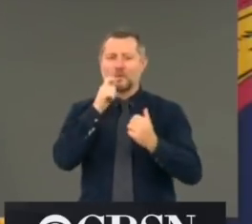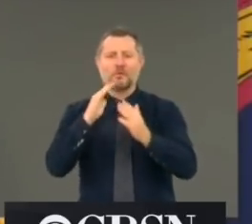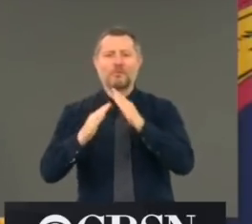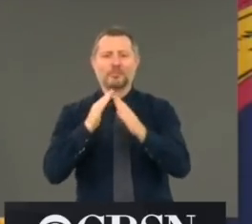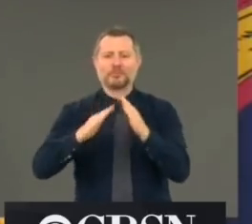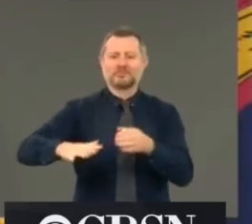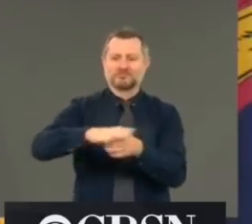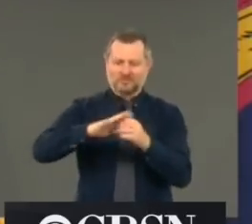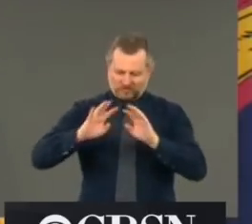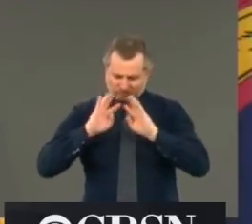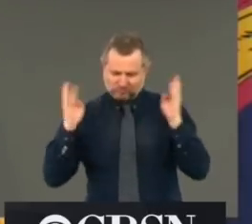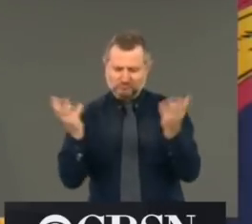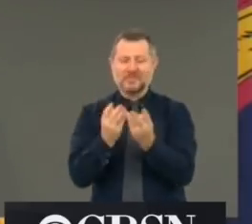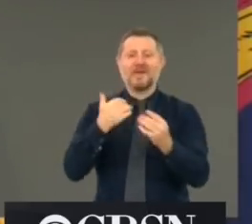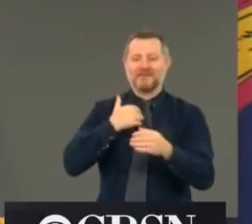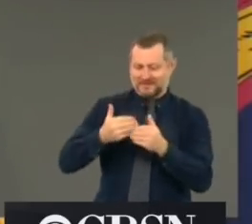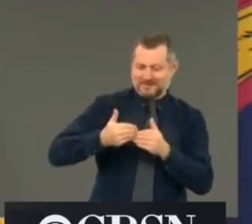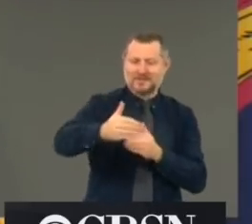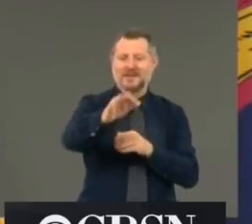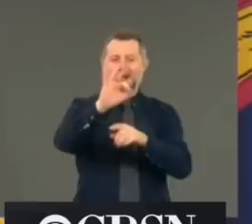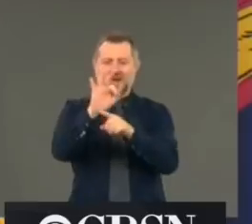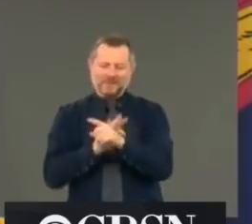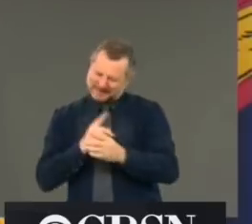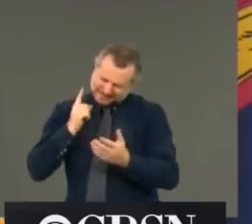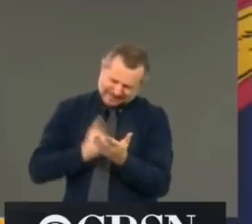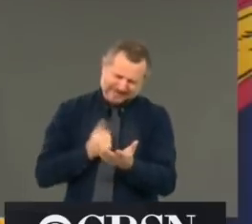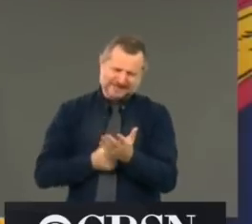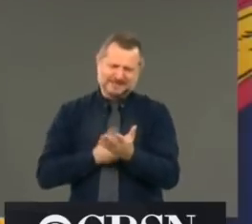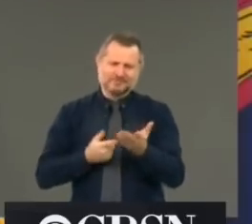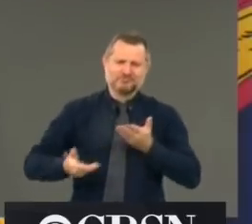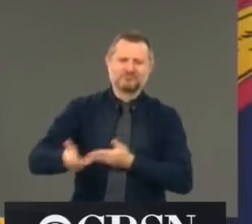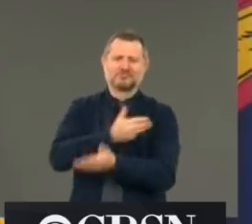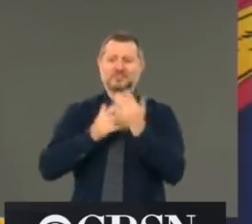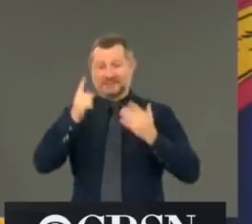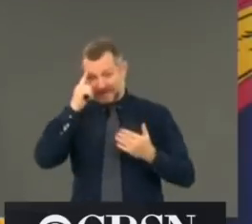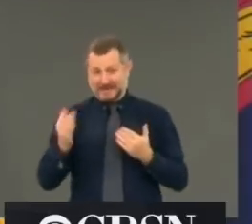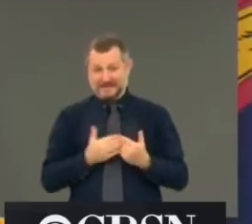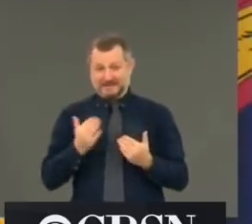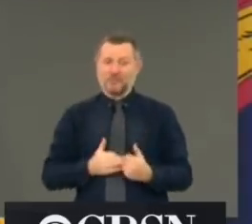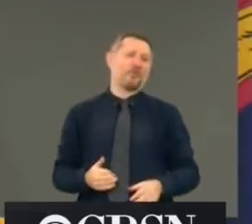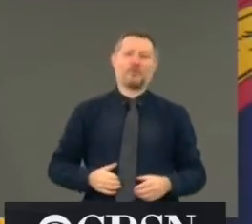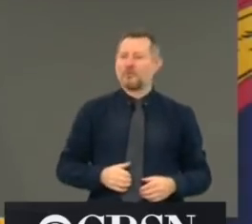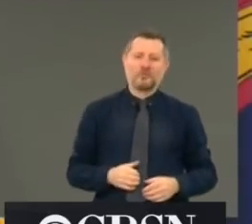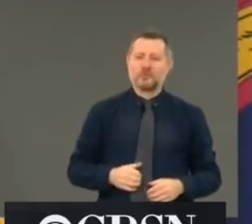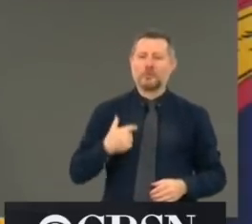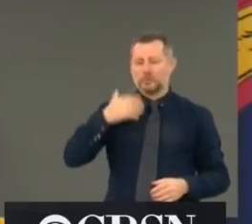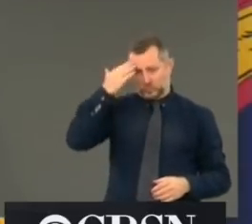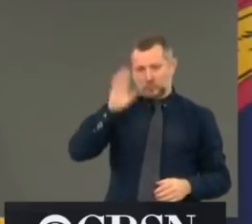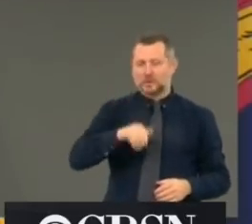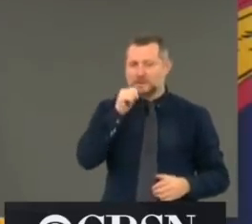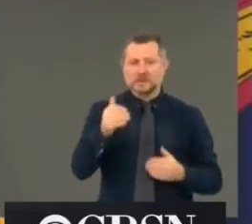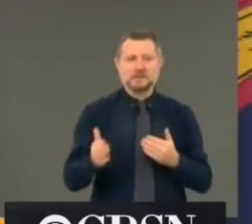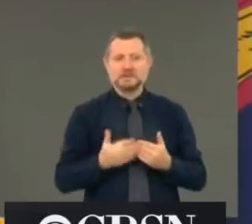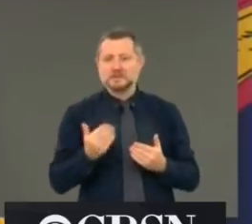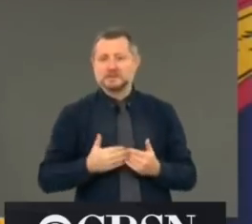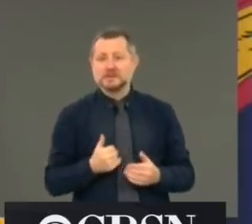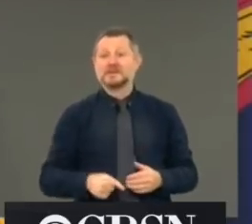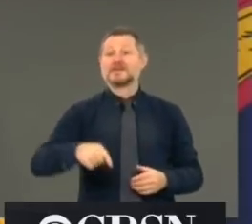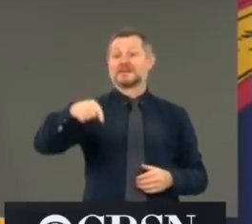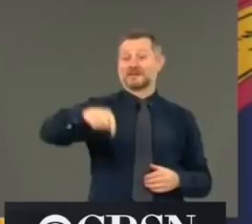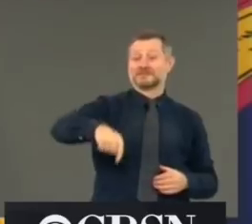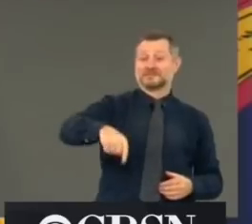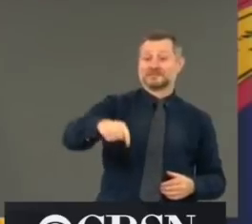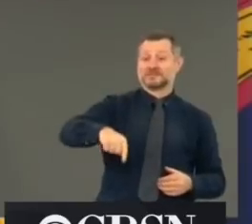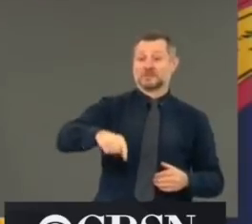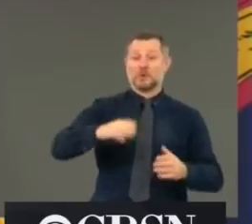Take 9 months. It's easier said than done. And pass a law